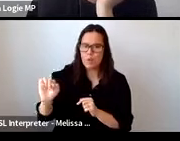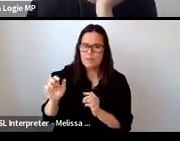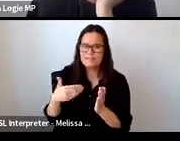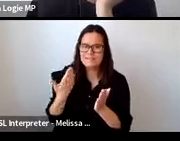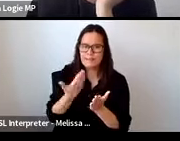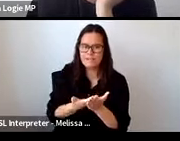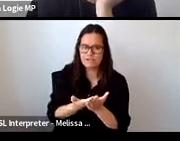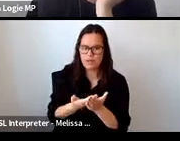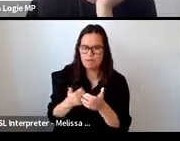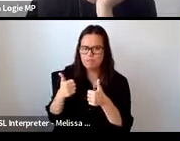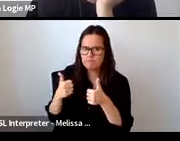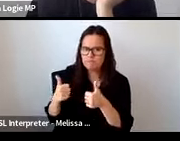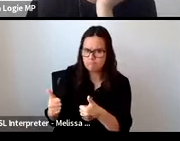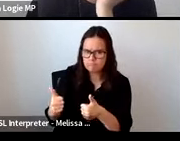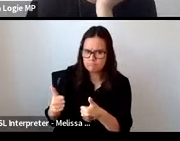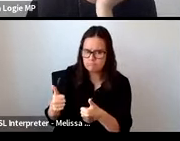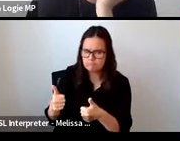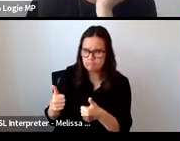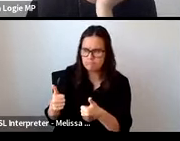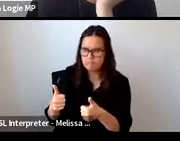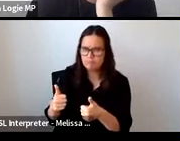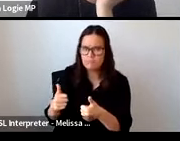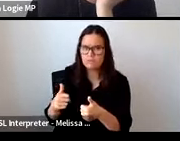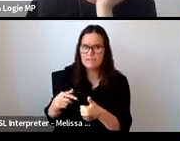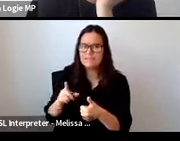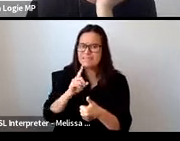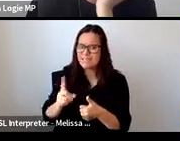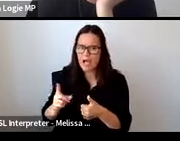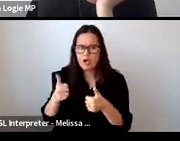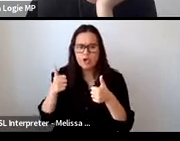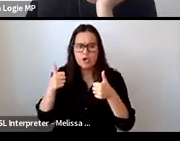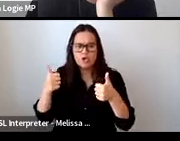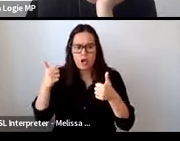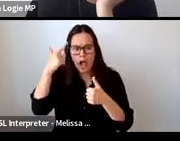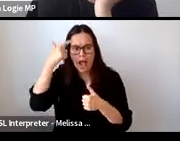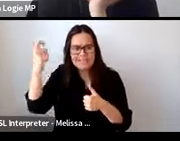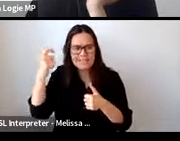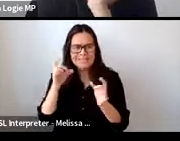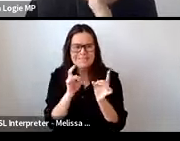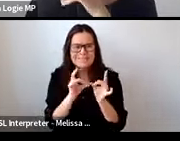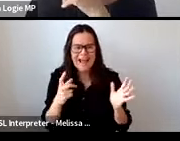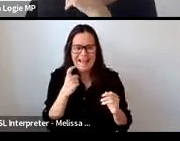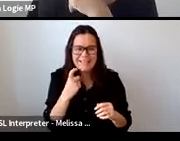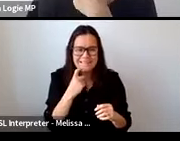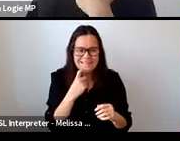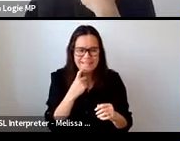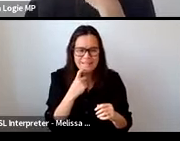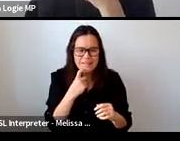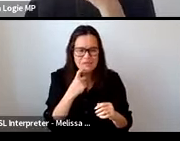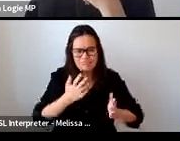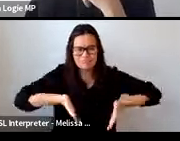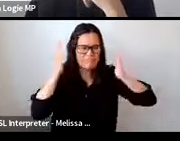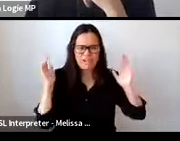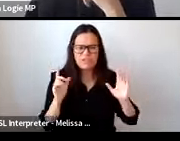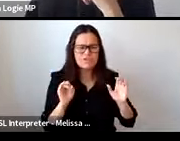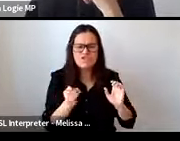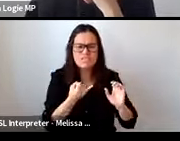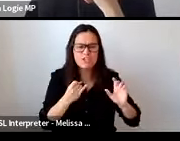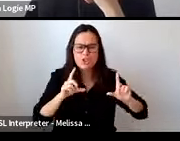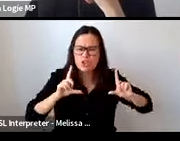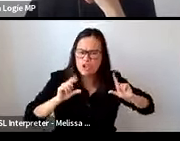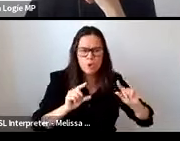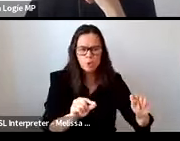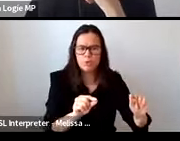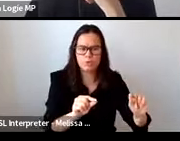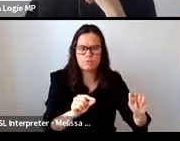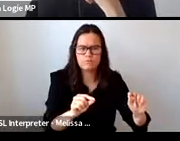perhaps just picking one or two low-hanging fruit and just getting on and doing it. How would you suggest that we as a select committee